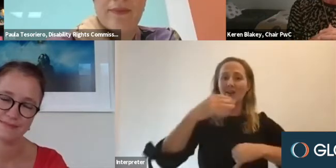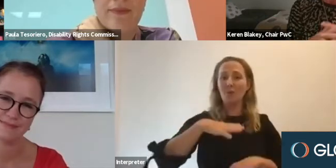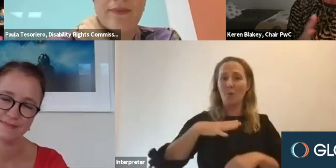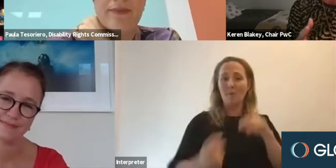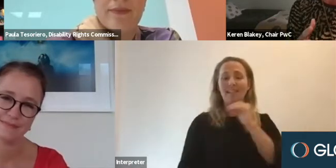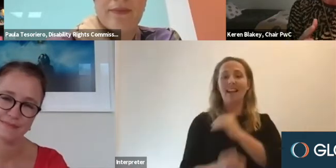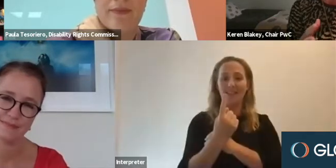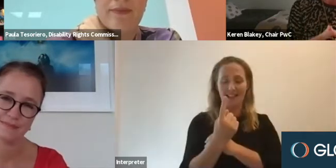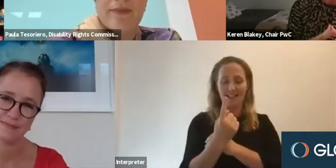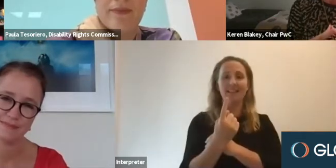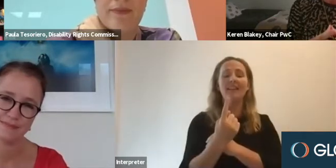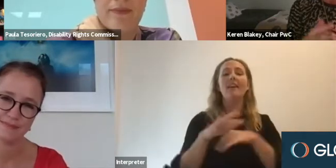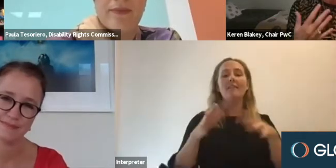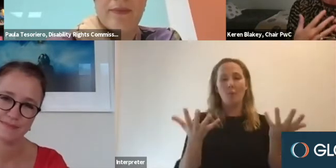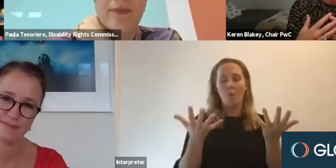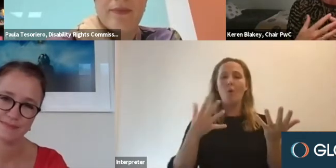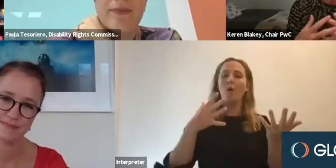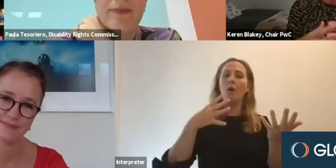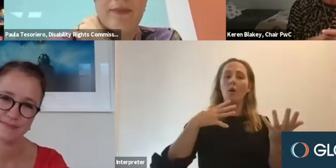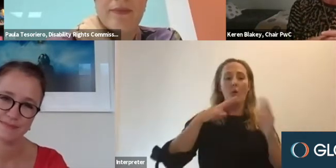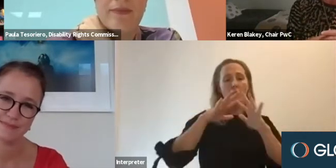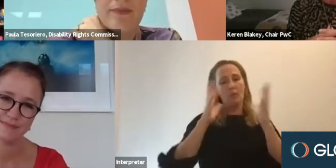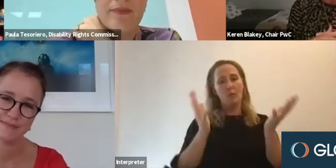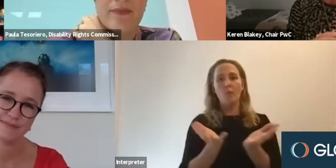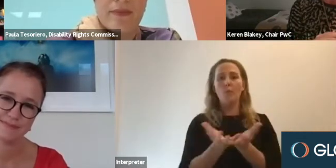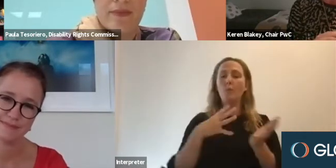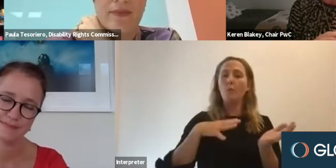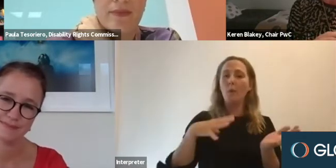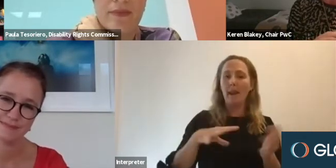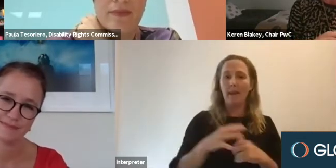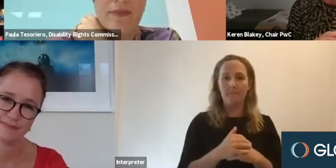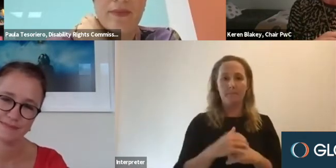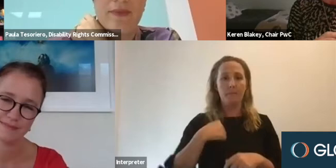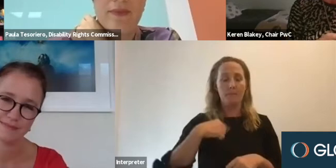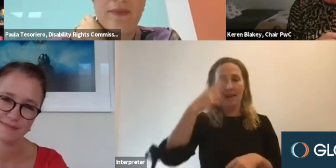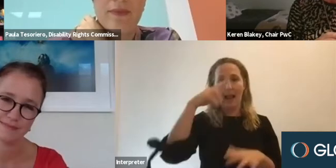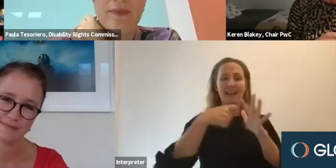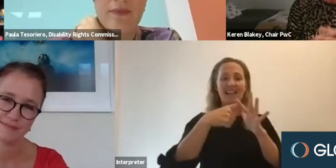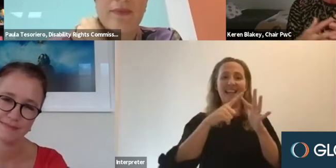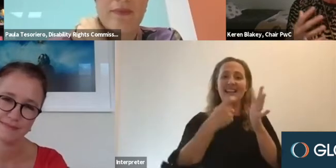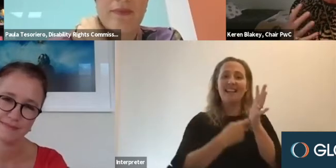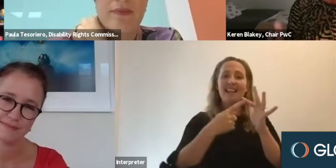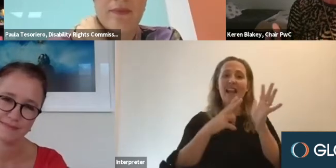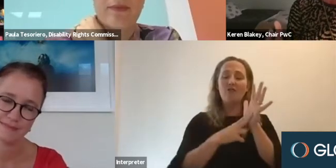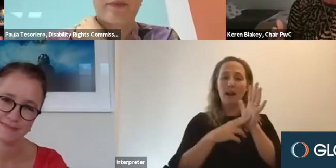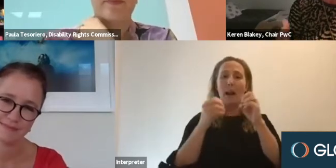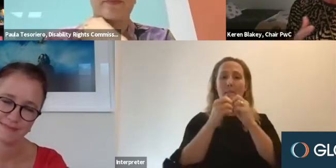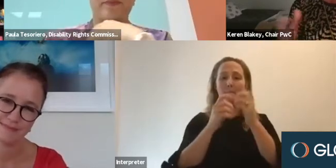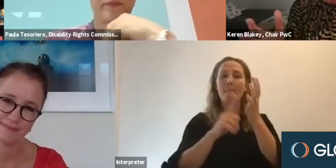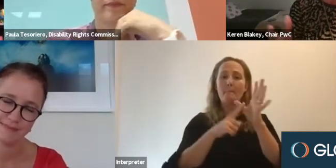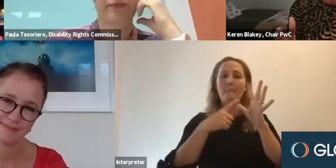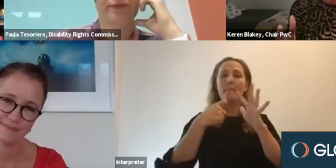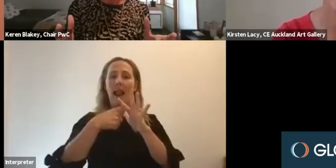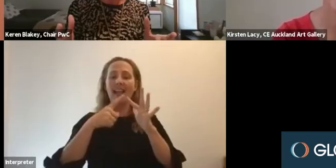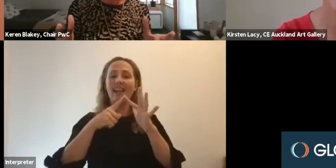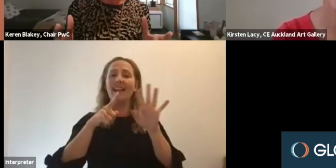on behalf of Global Women. My name's Karen Blakey, Chair at PwC. It is fantastic that we're